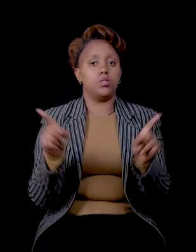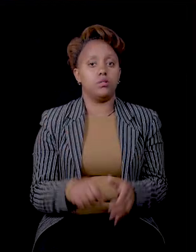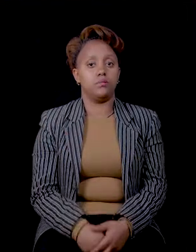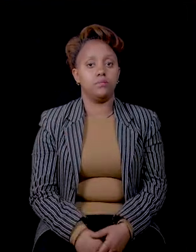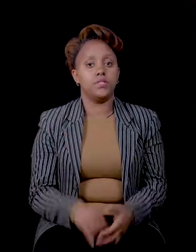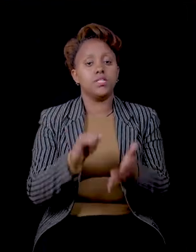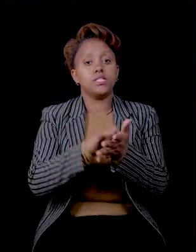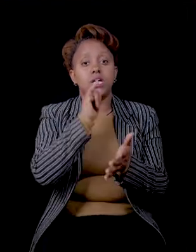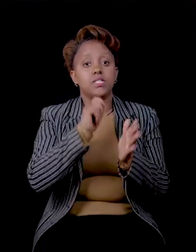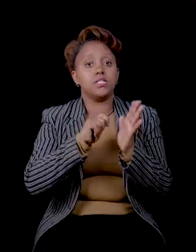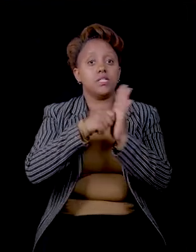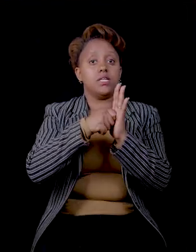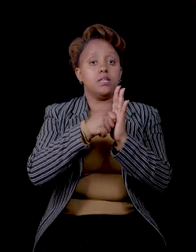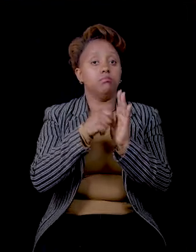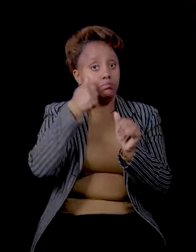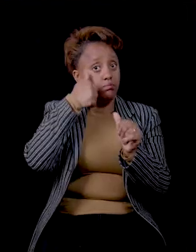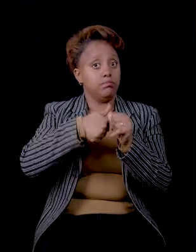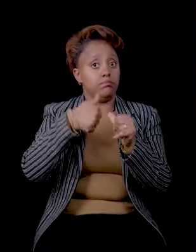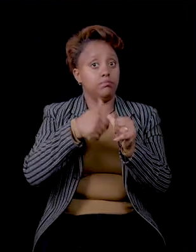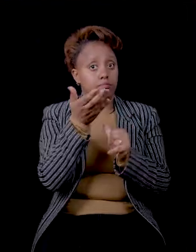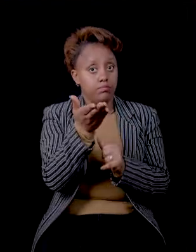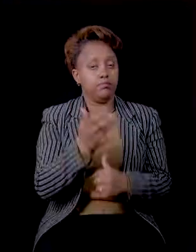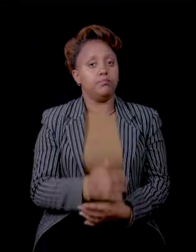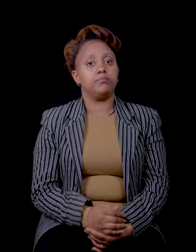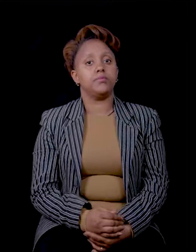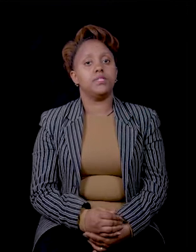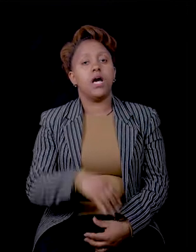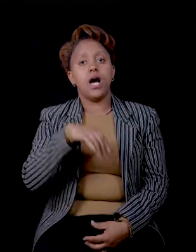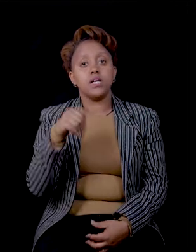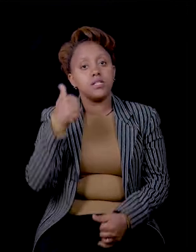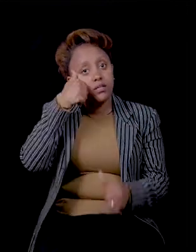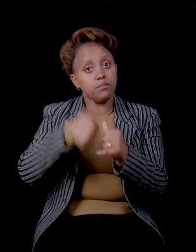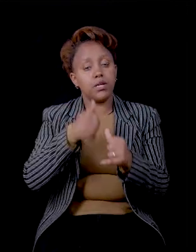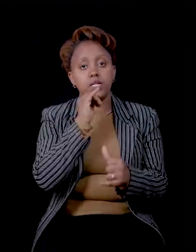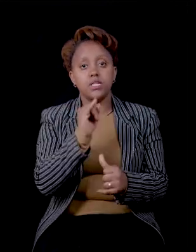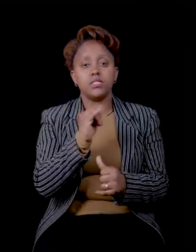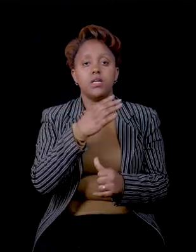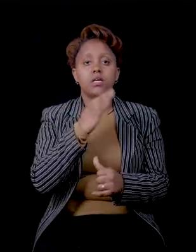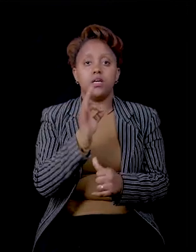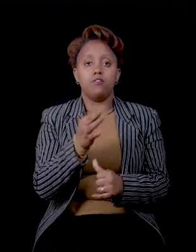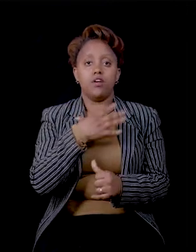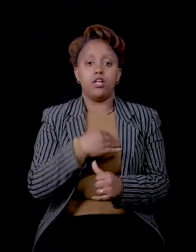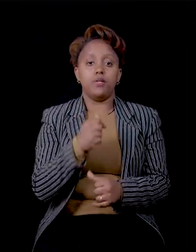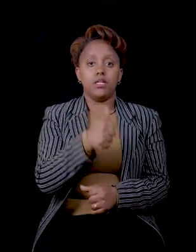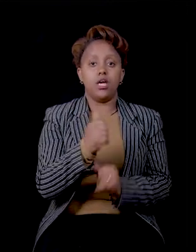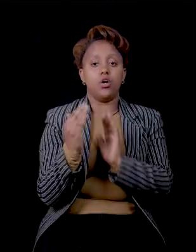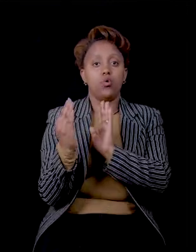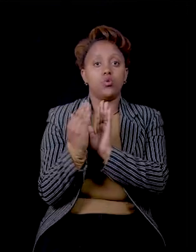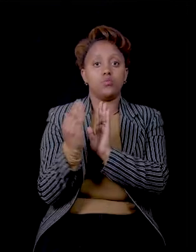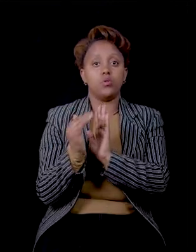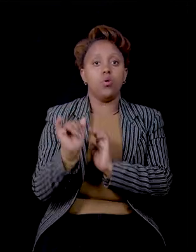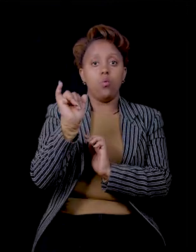unique. That is the key remark that we have to notice. The other remark is, if to the element x of a corresponds